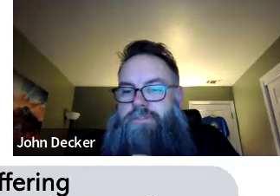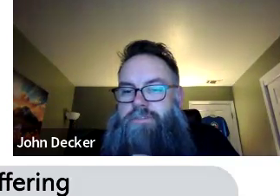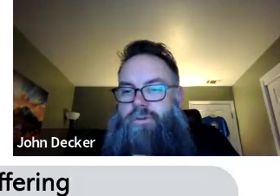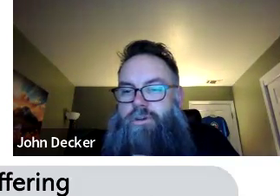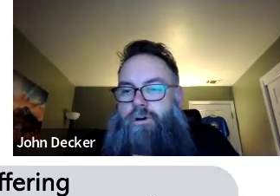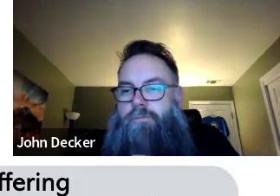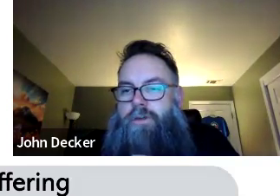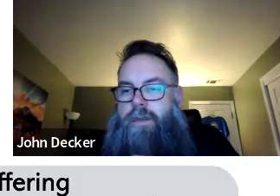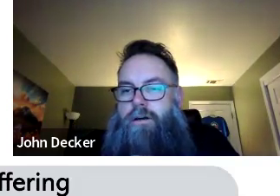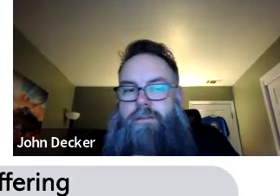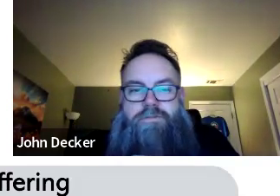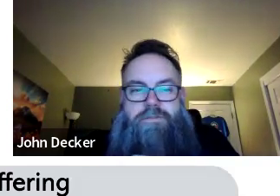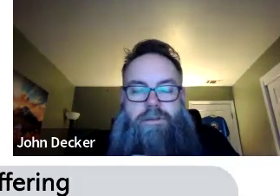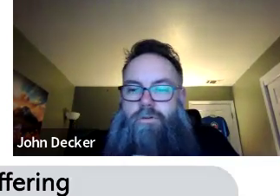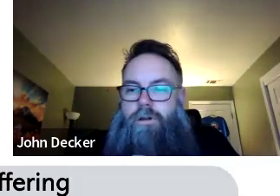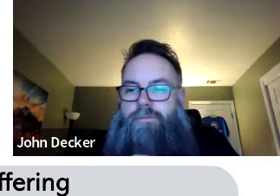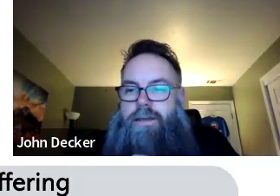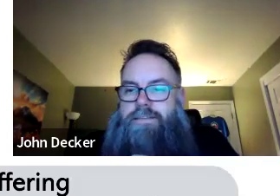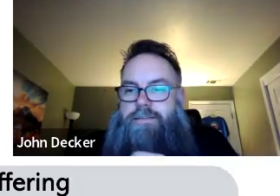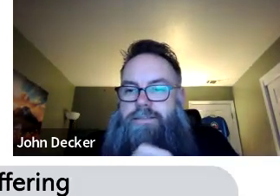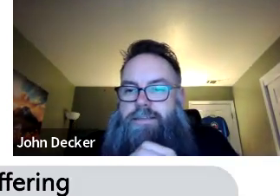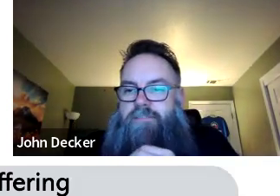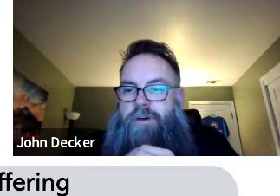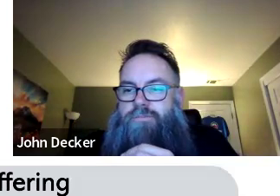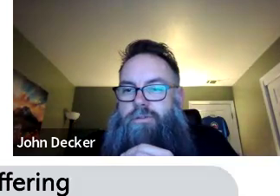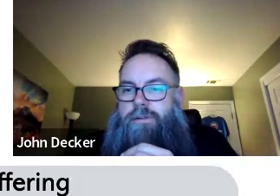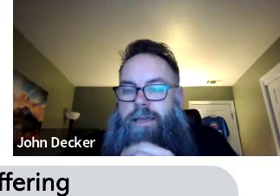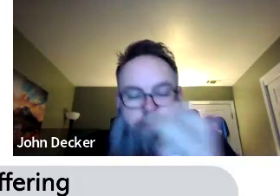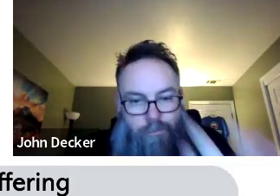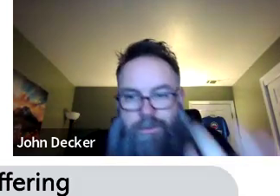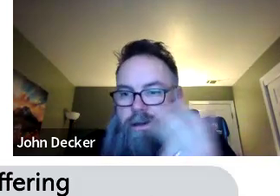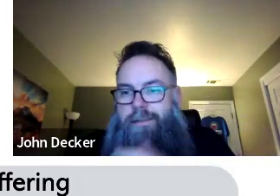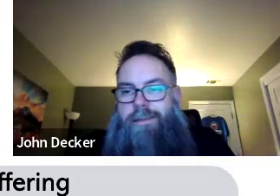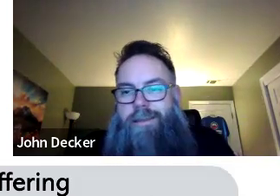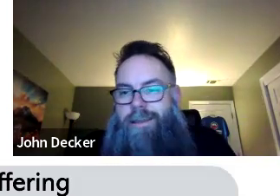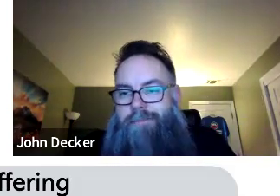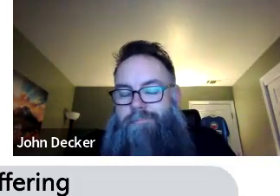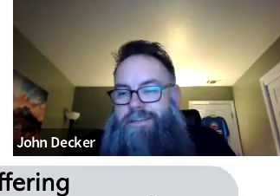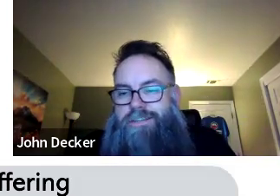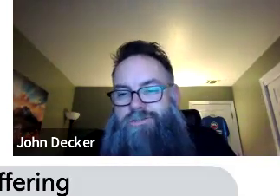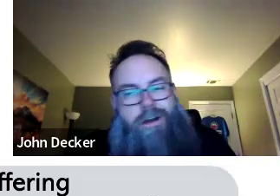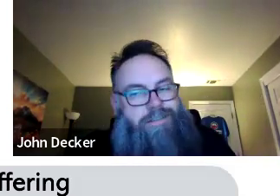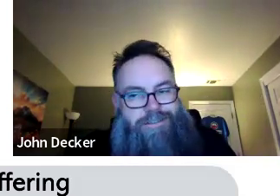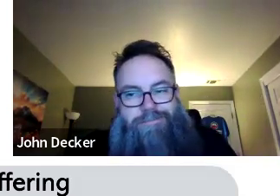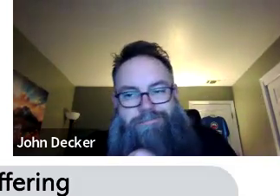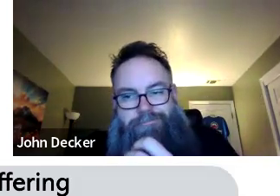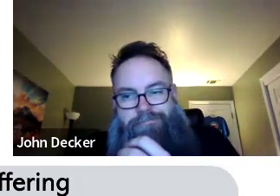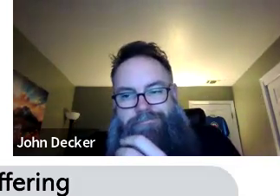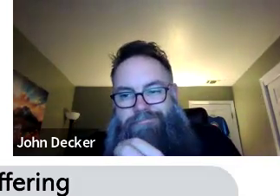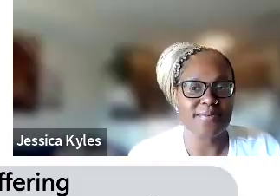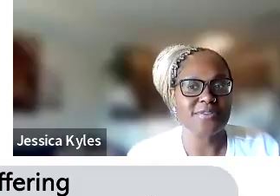to help support you all, bringing on the most qualified, talented staff possible, and hopefully not at a big additional cost to